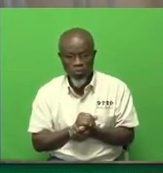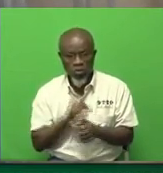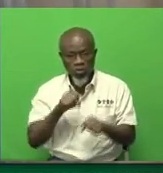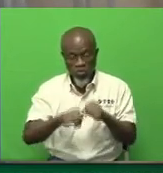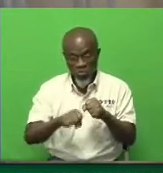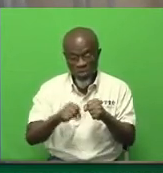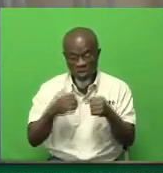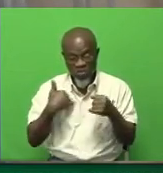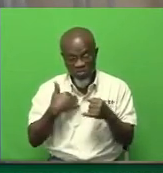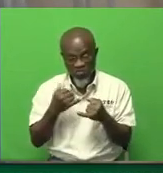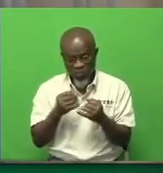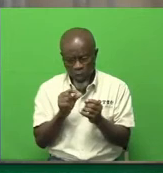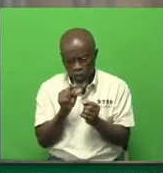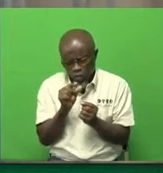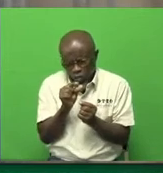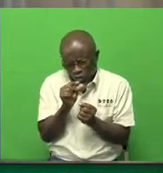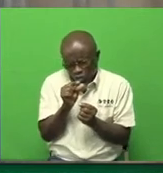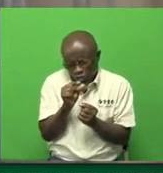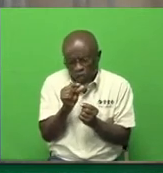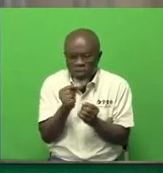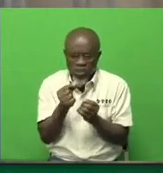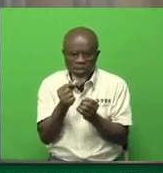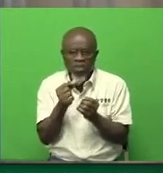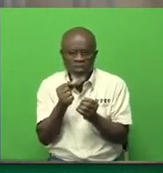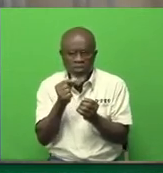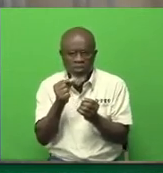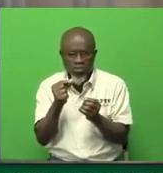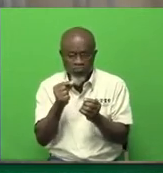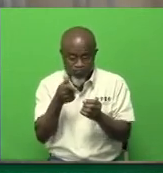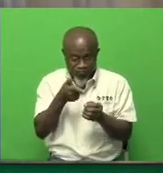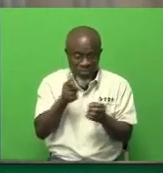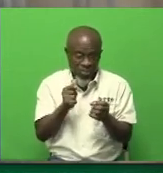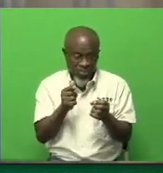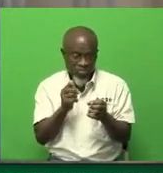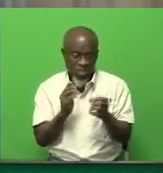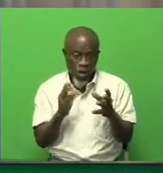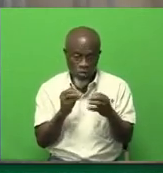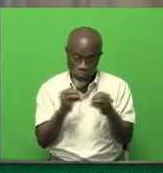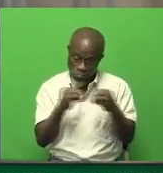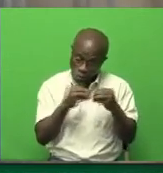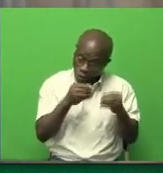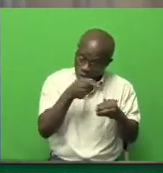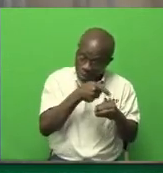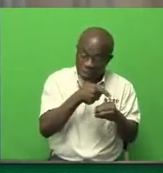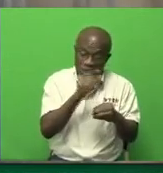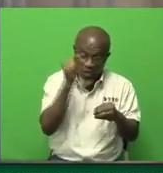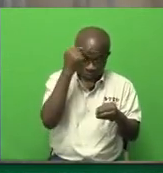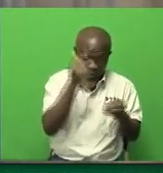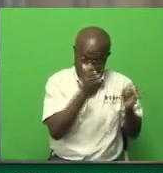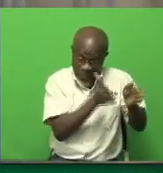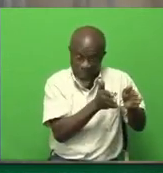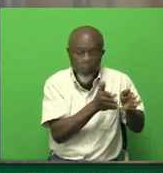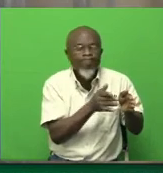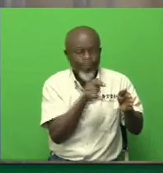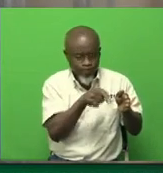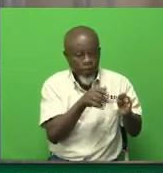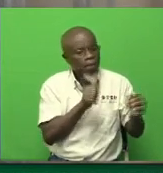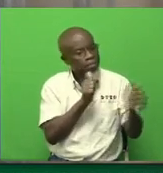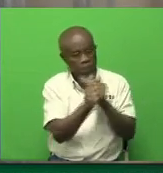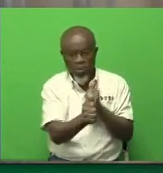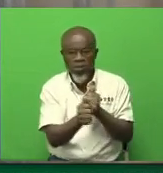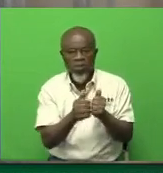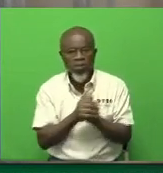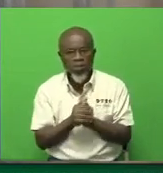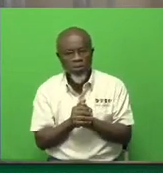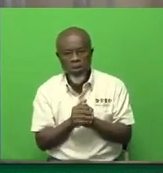majority in the parliament they passed the TTR react the government spayed no heat or regard for the Constitution